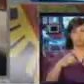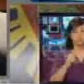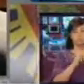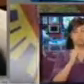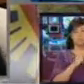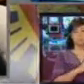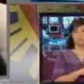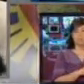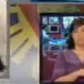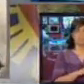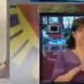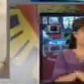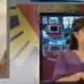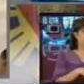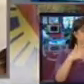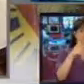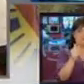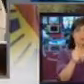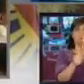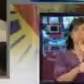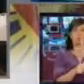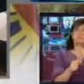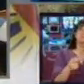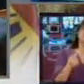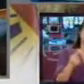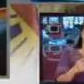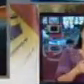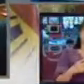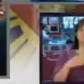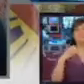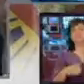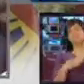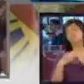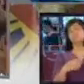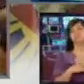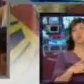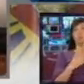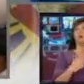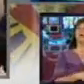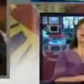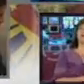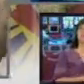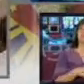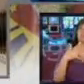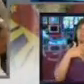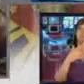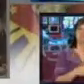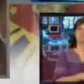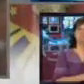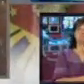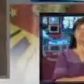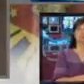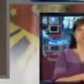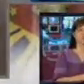public loses interest to follow the progress of how these cases are, because all they need to do is, yes, we filed a plunder